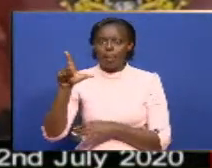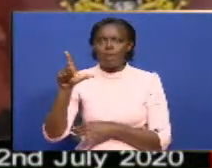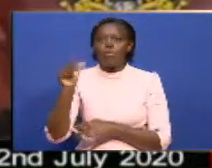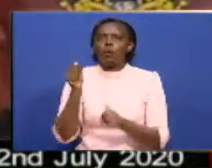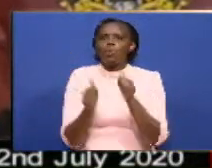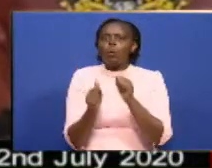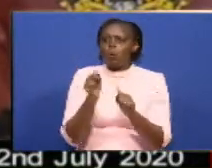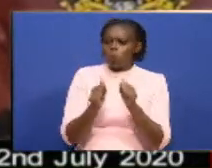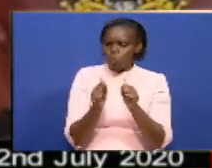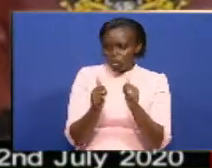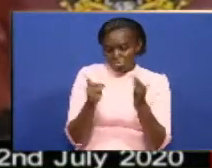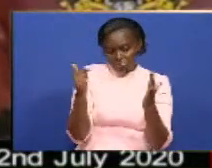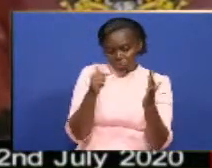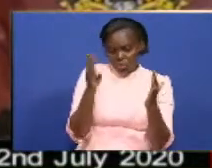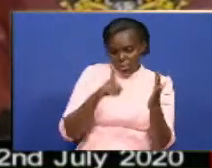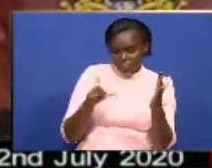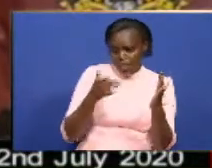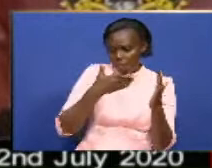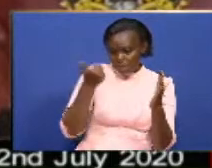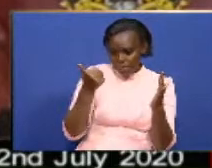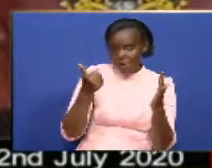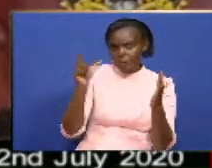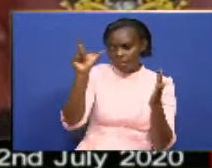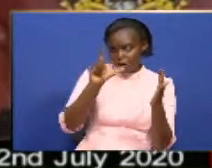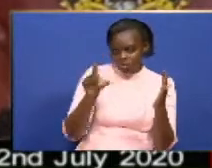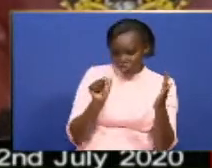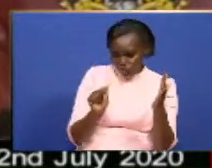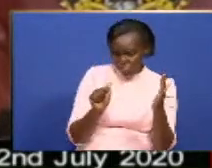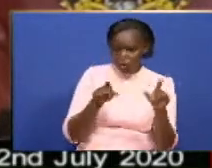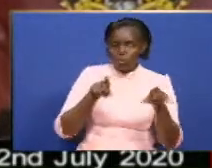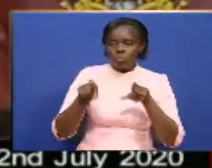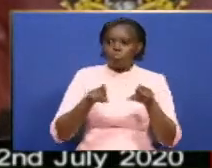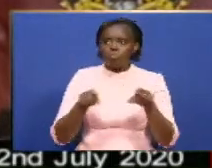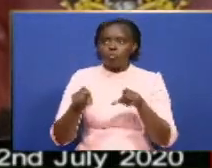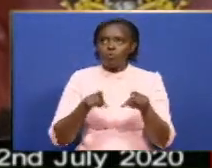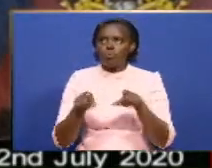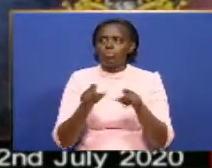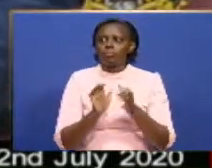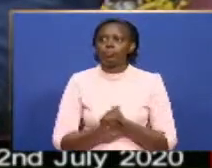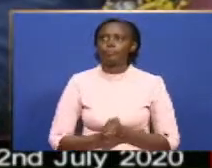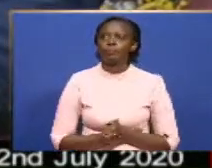that will be among the best in this region to govern.